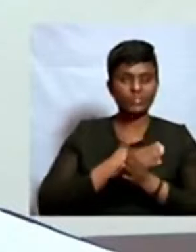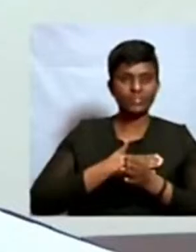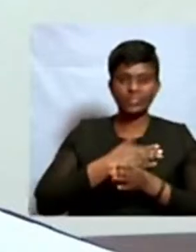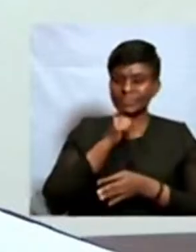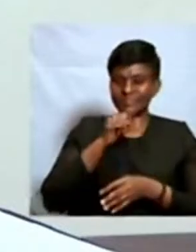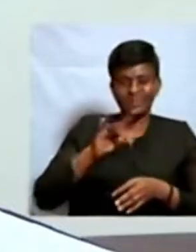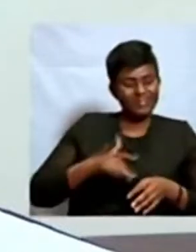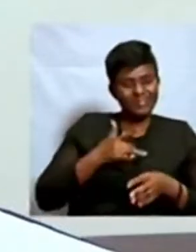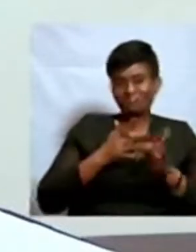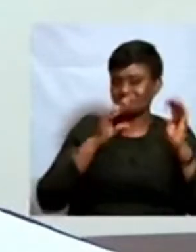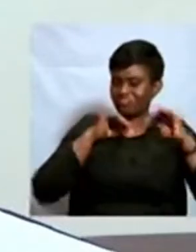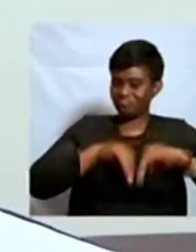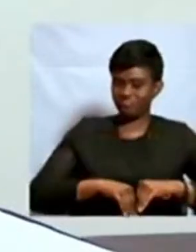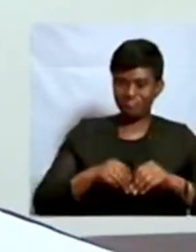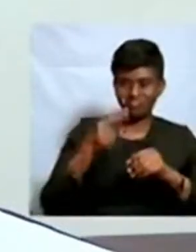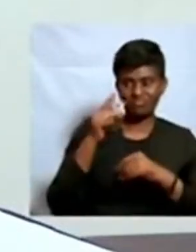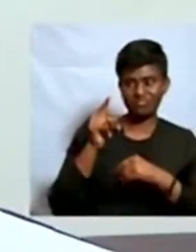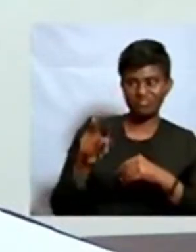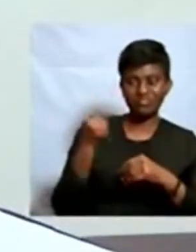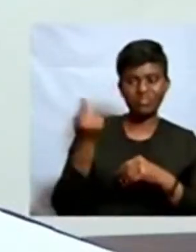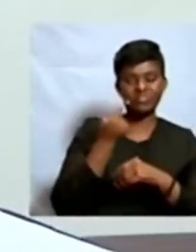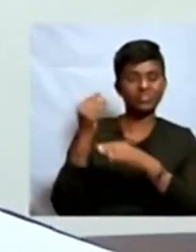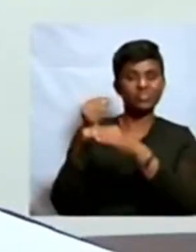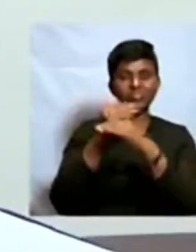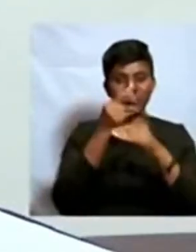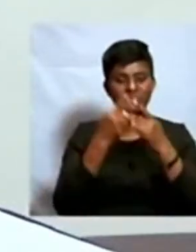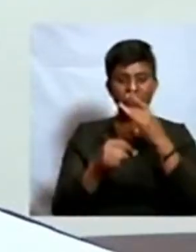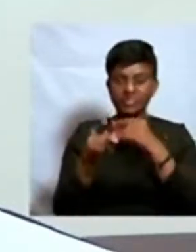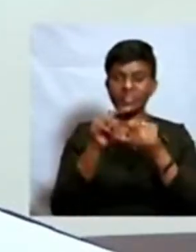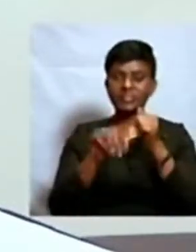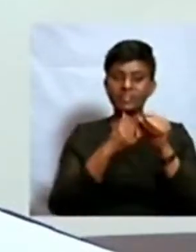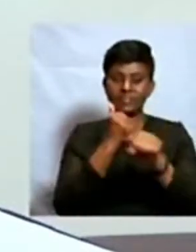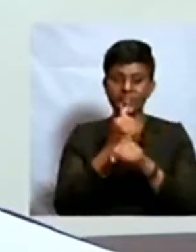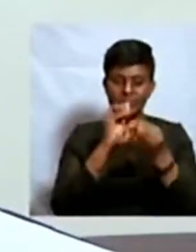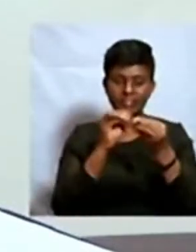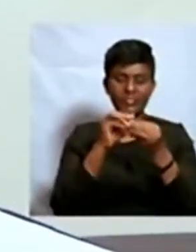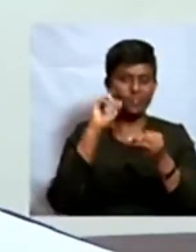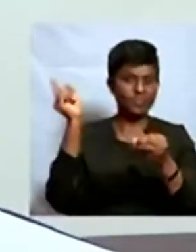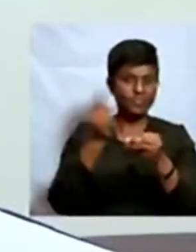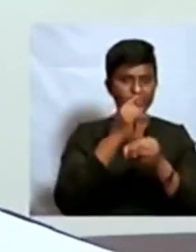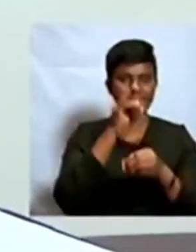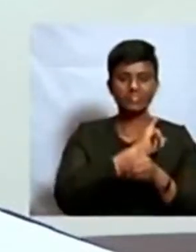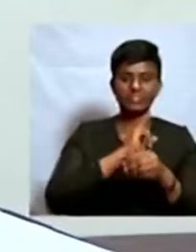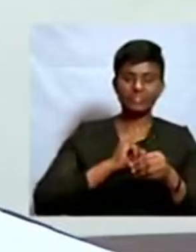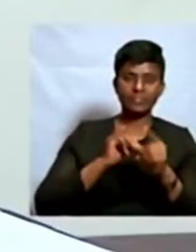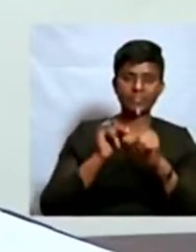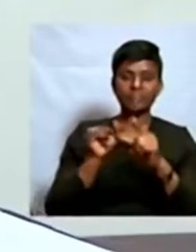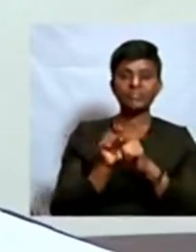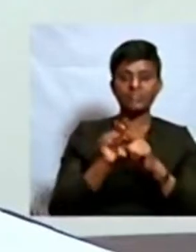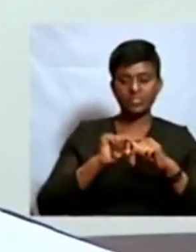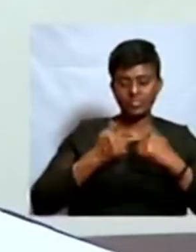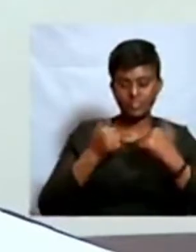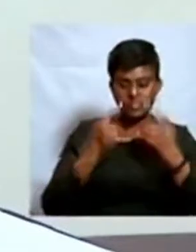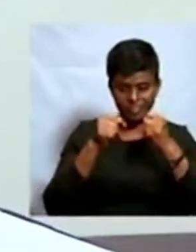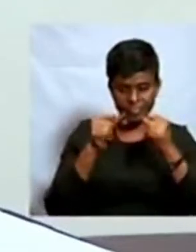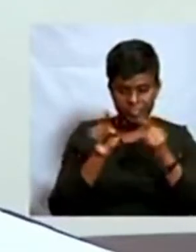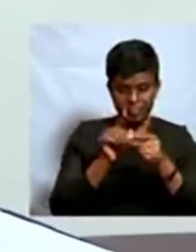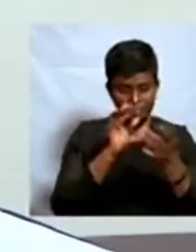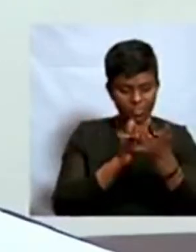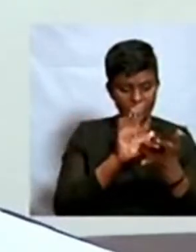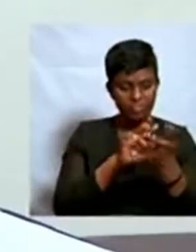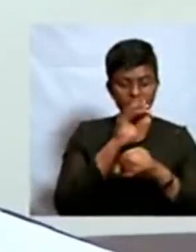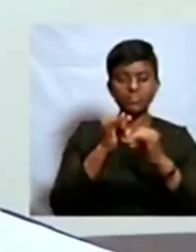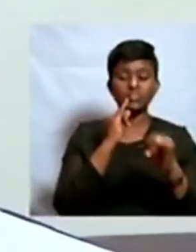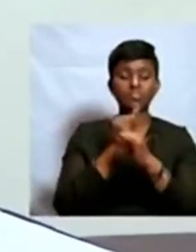feel humiliated by that. It's a standard that's been established across the industry, and we are trying to put